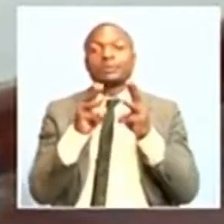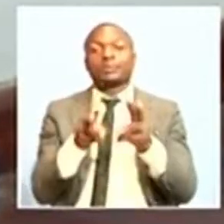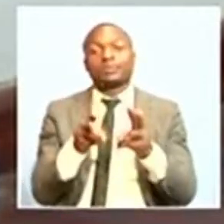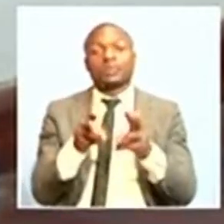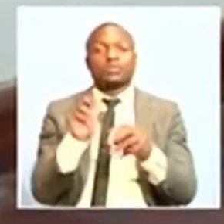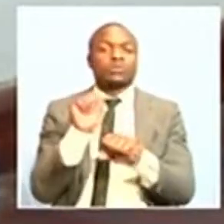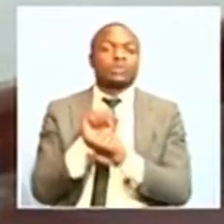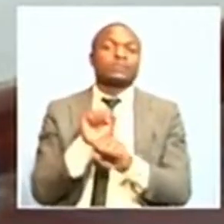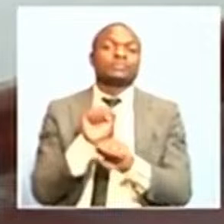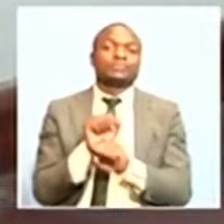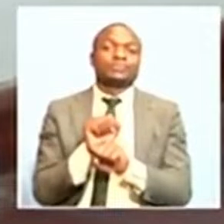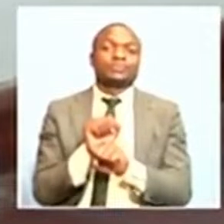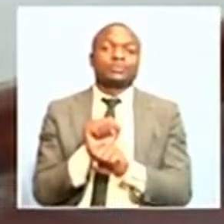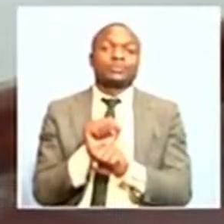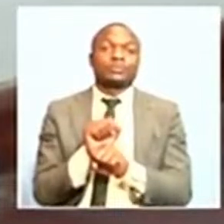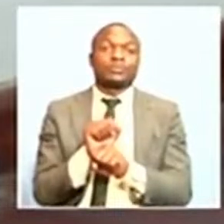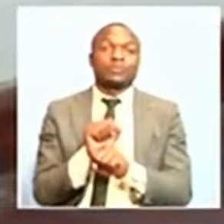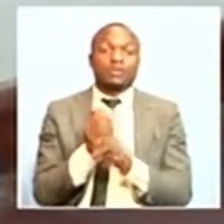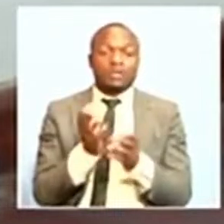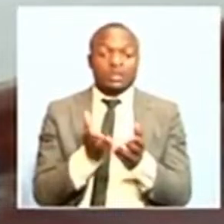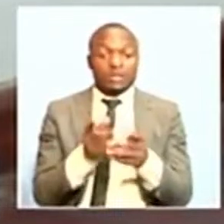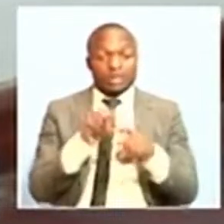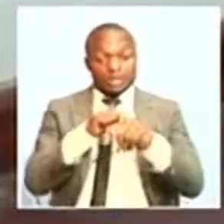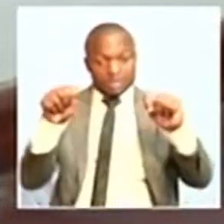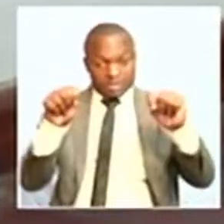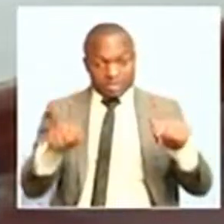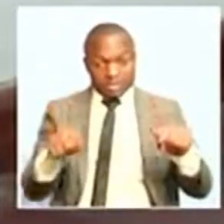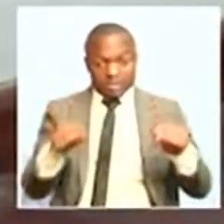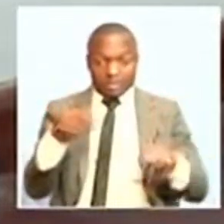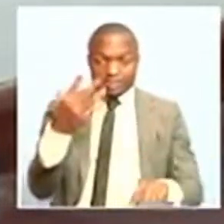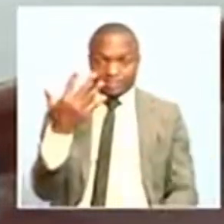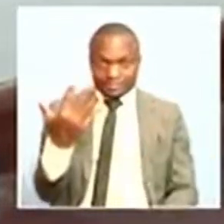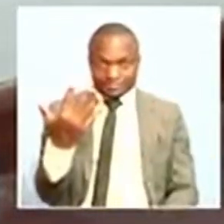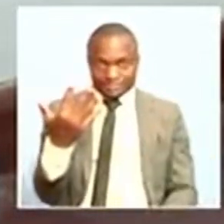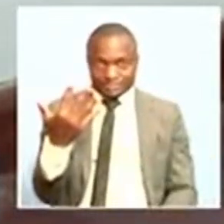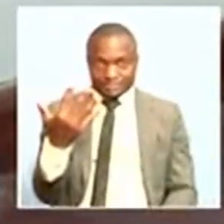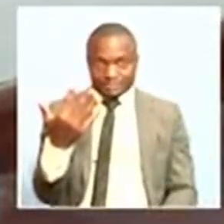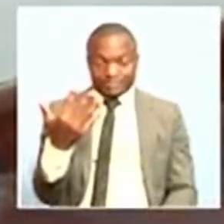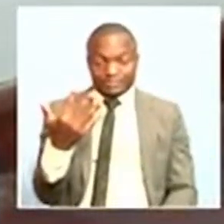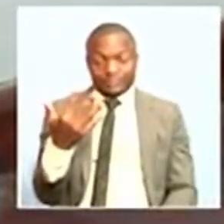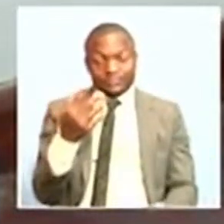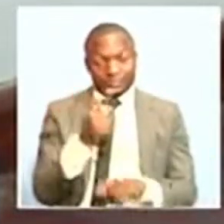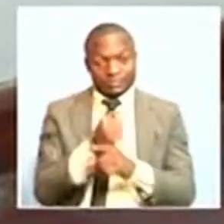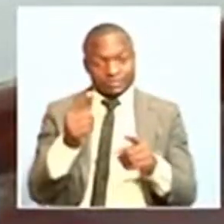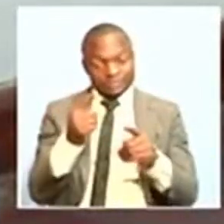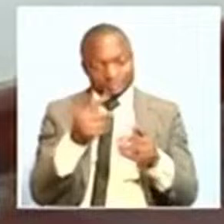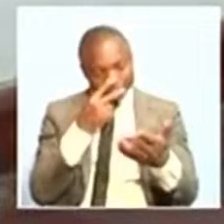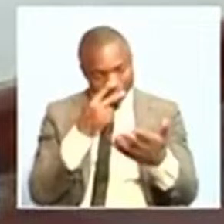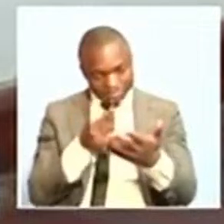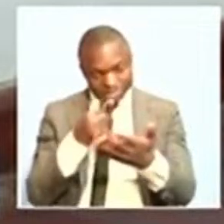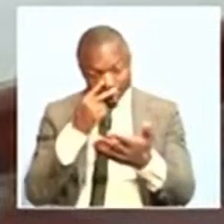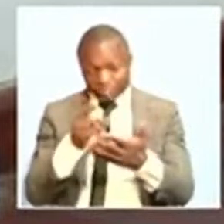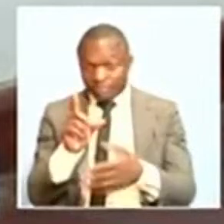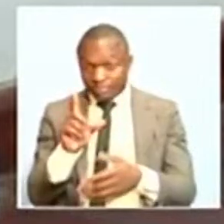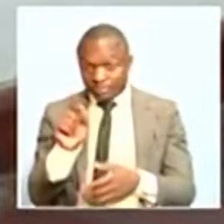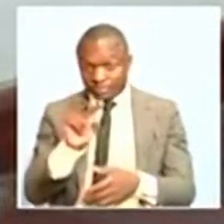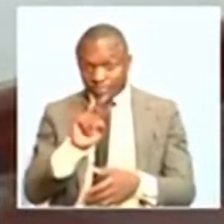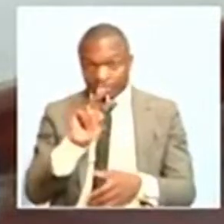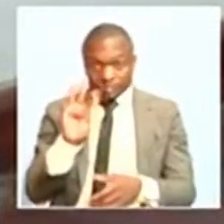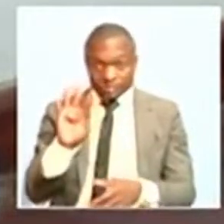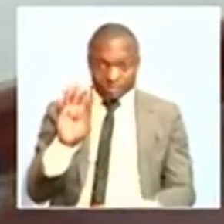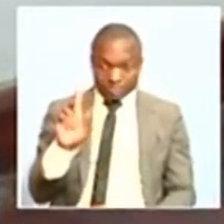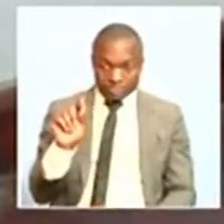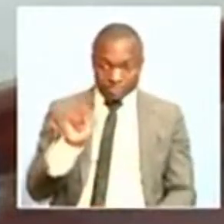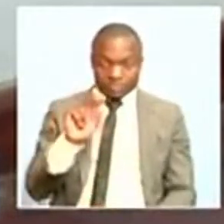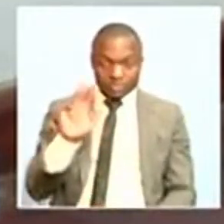of performance. So I'll draw you to table 5, where we are just trying to look at the 2024 and